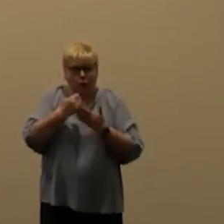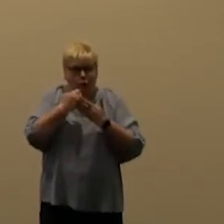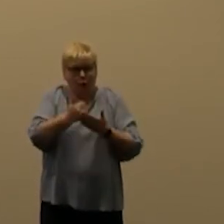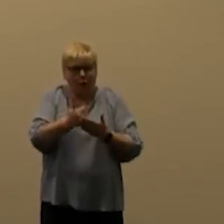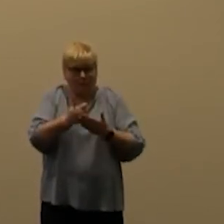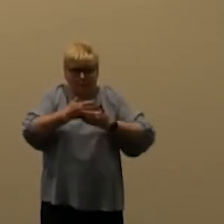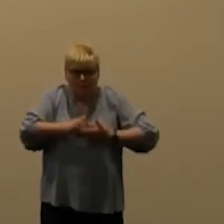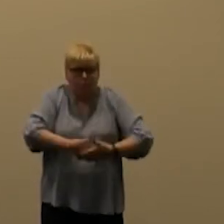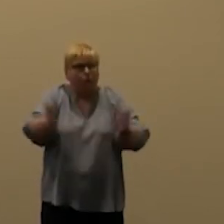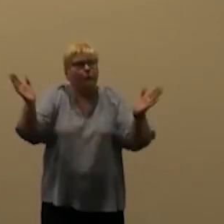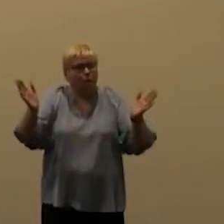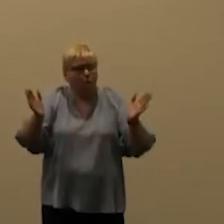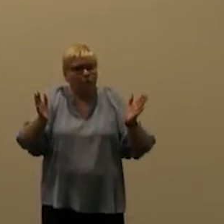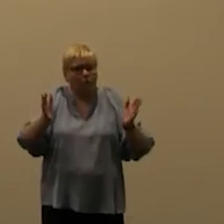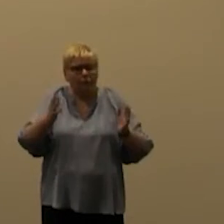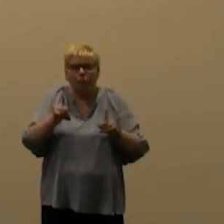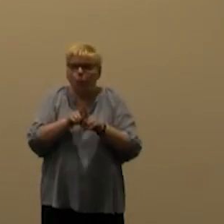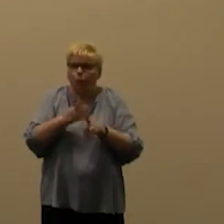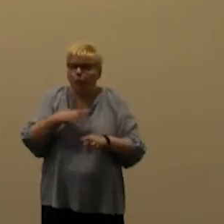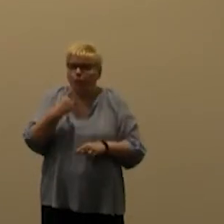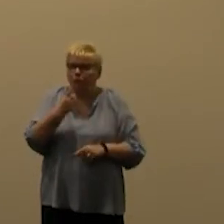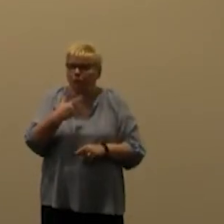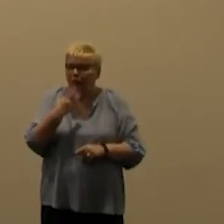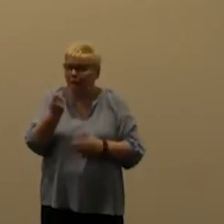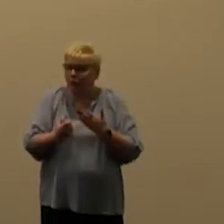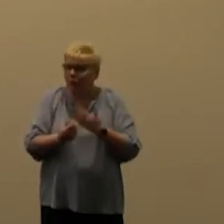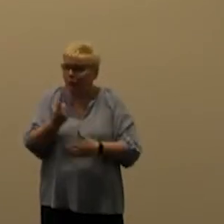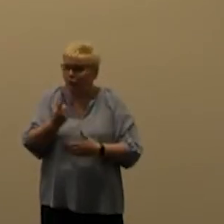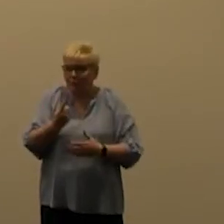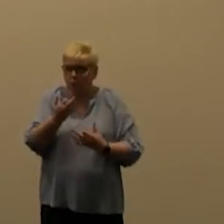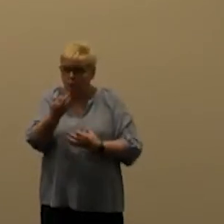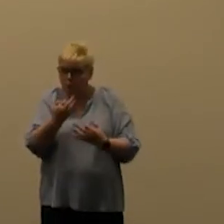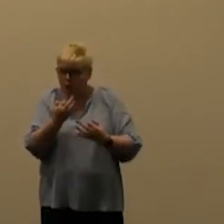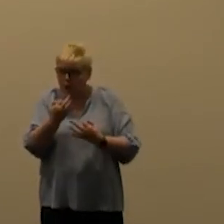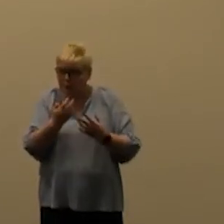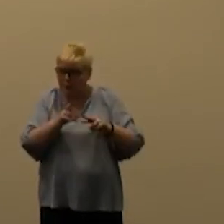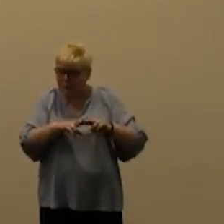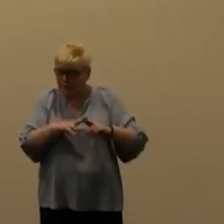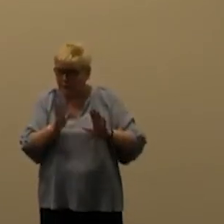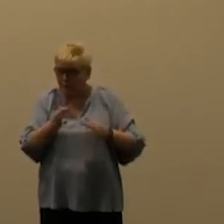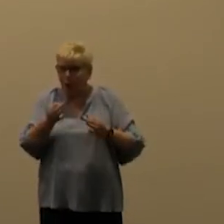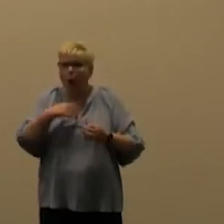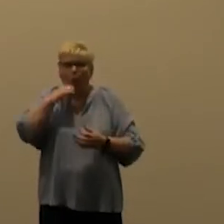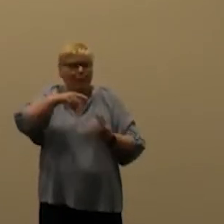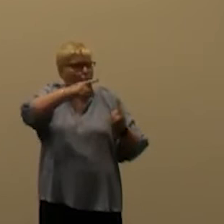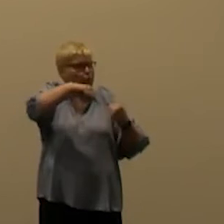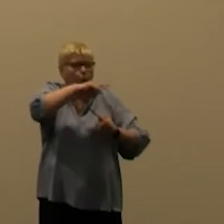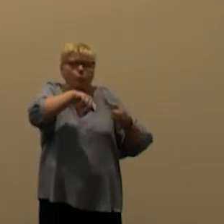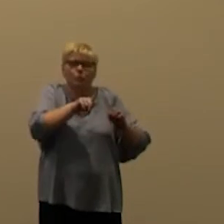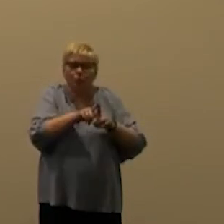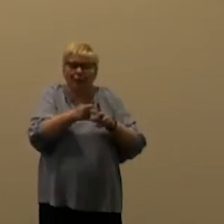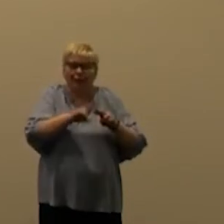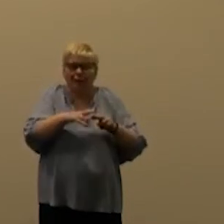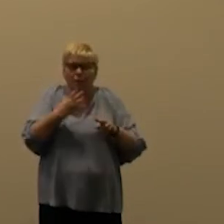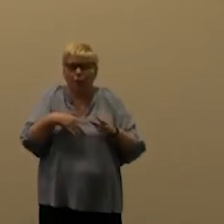that bell jar together. I do want to say as well that we do have the opportunity, I believe, for questions. And we are going to be around after this session if you would like to continue